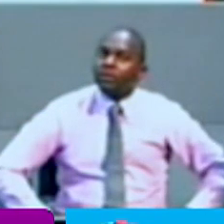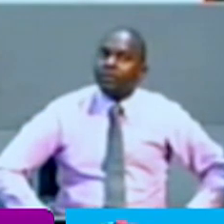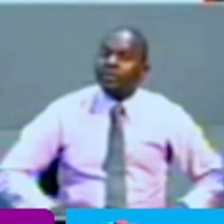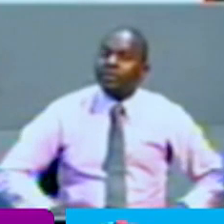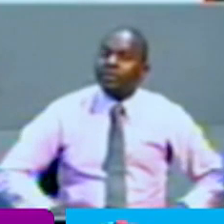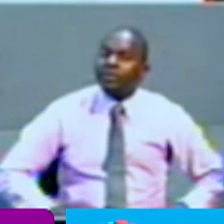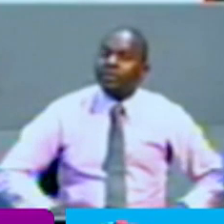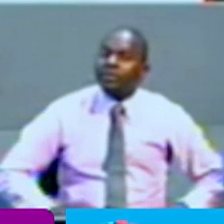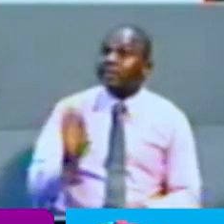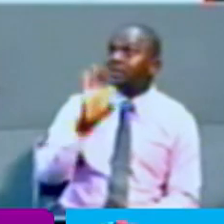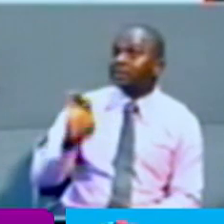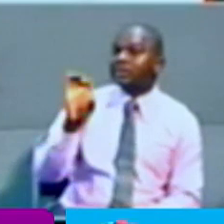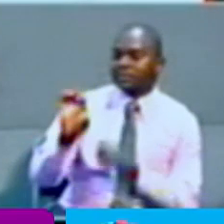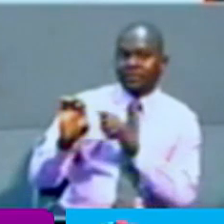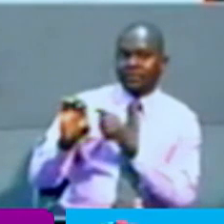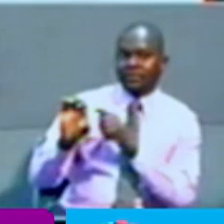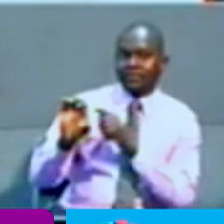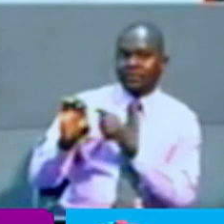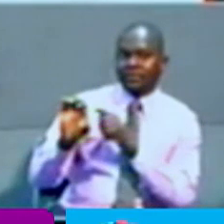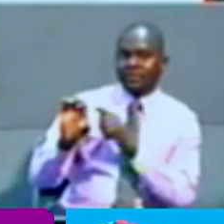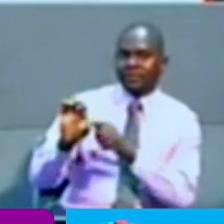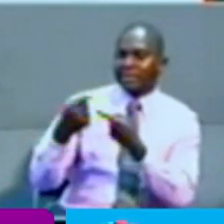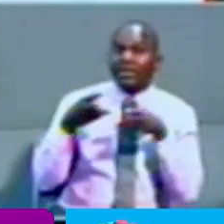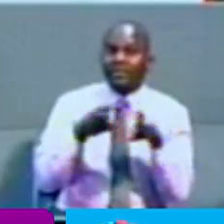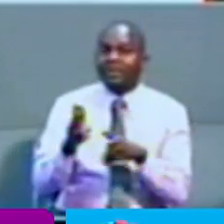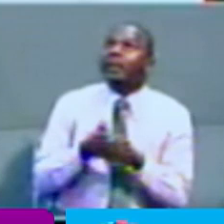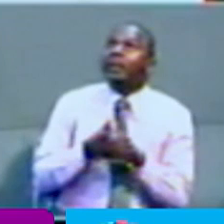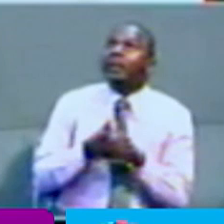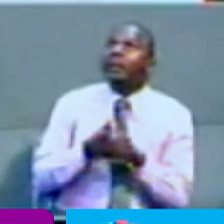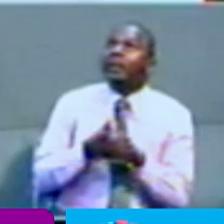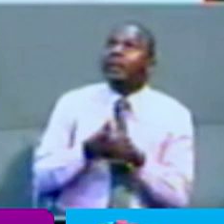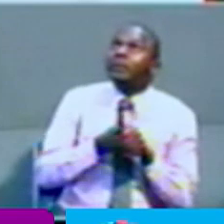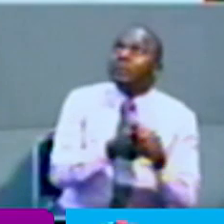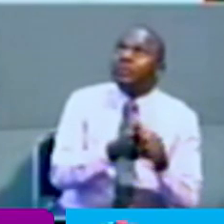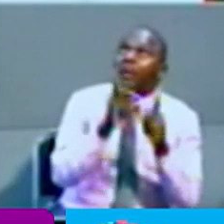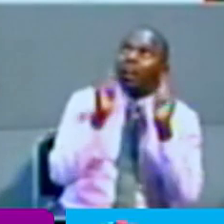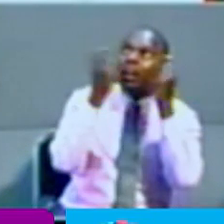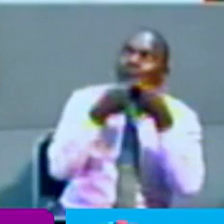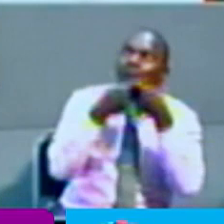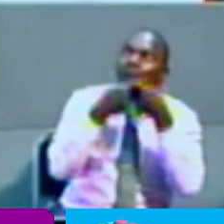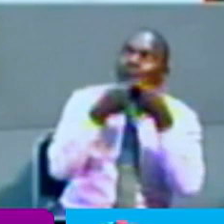Because in Europe they have a different system, so we just follow blindly.